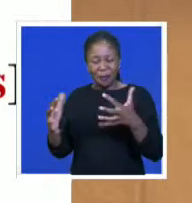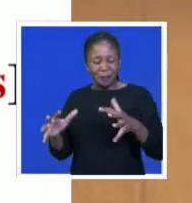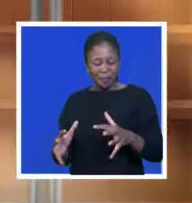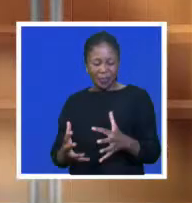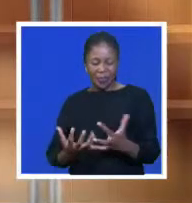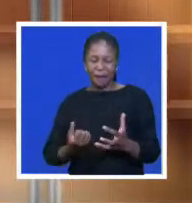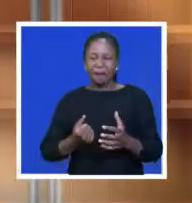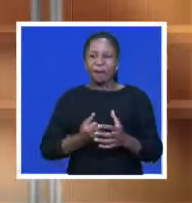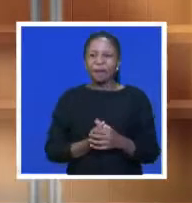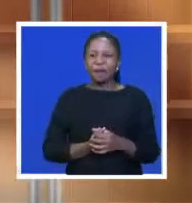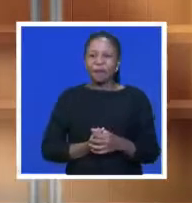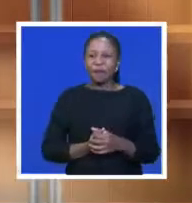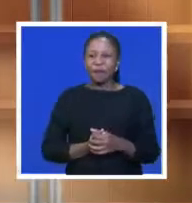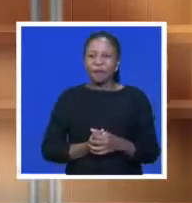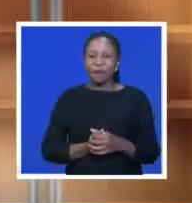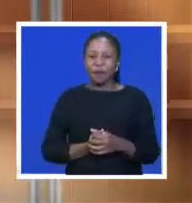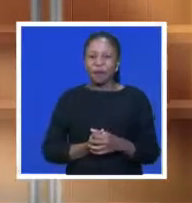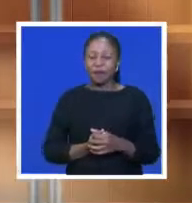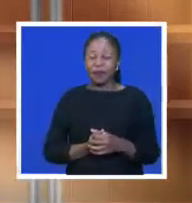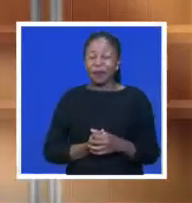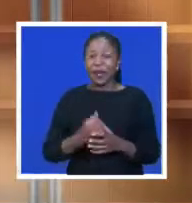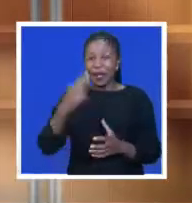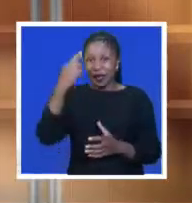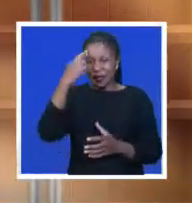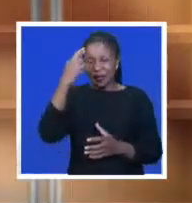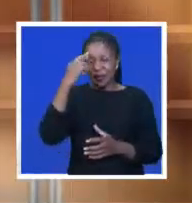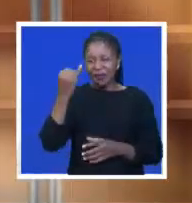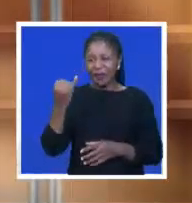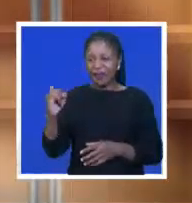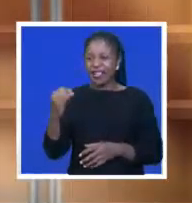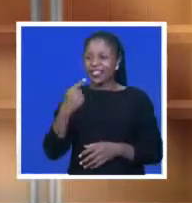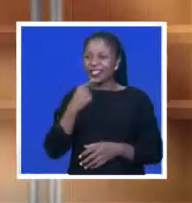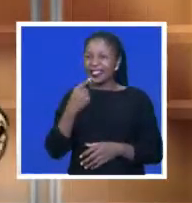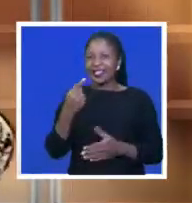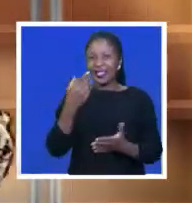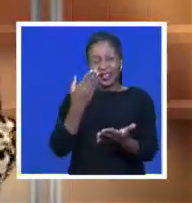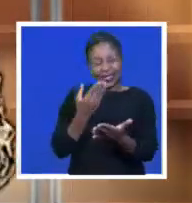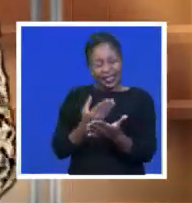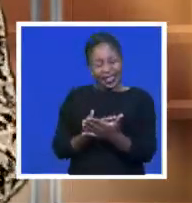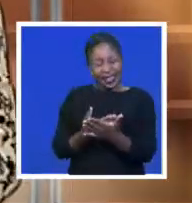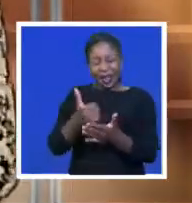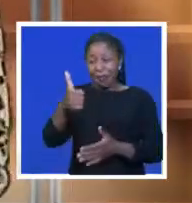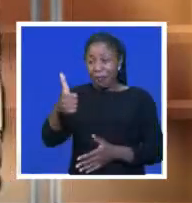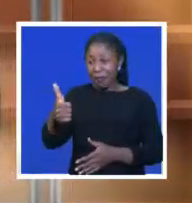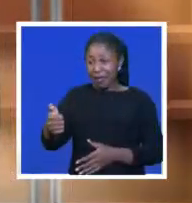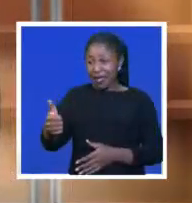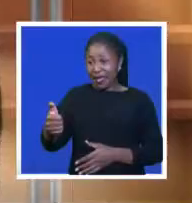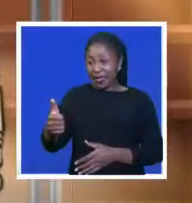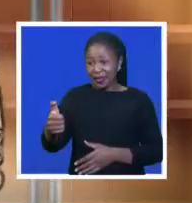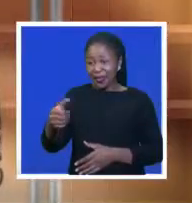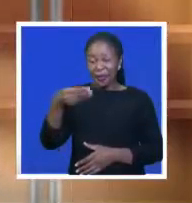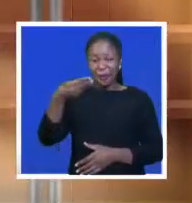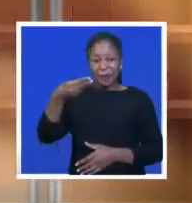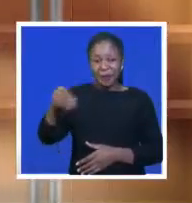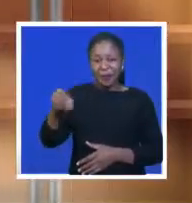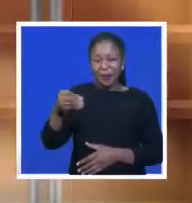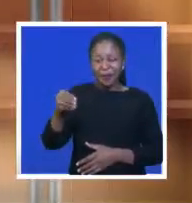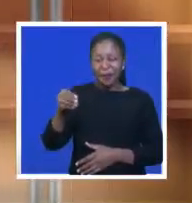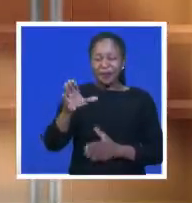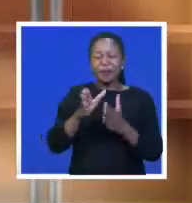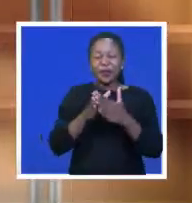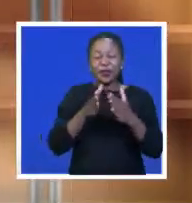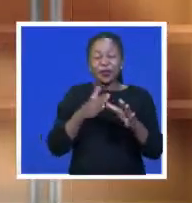Remember, I'd asked you to get a piece of paper and a pen so that you'll be able to take down some